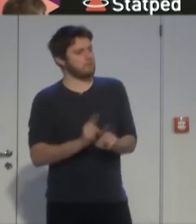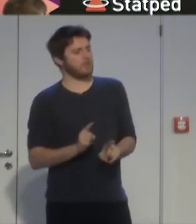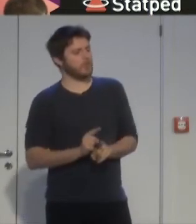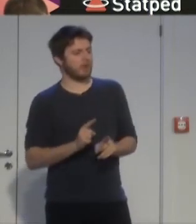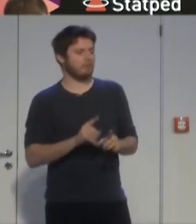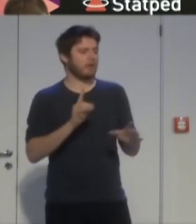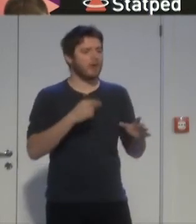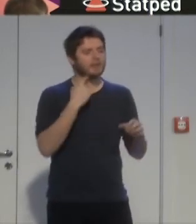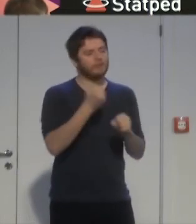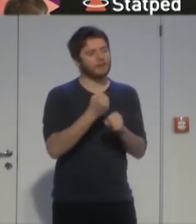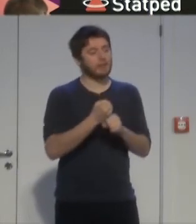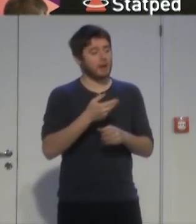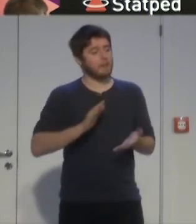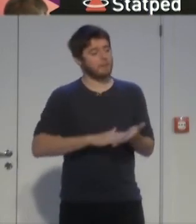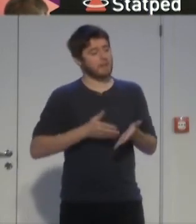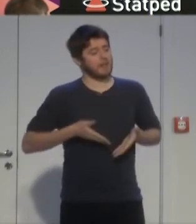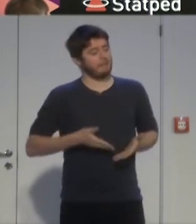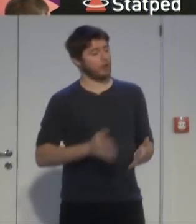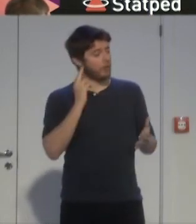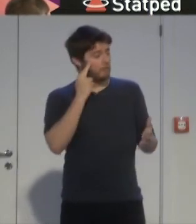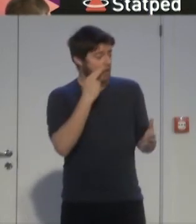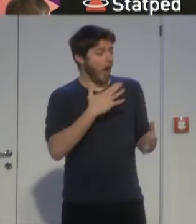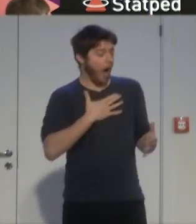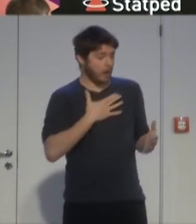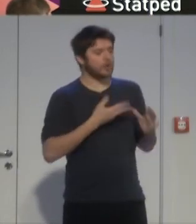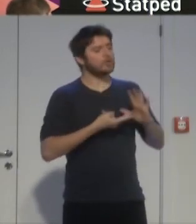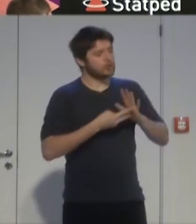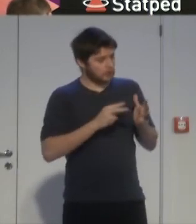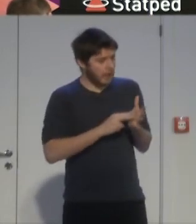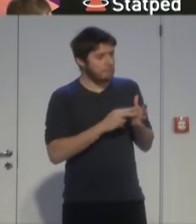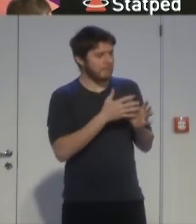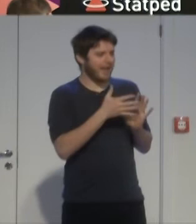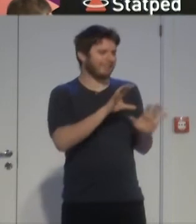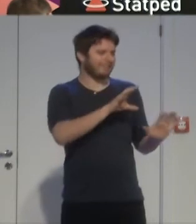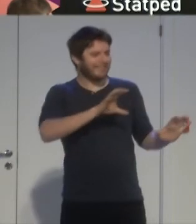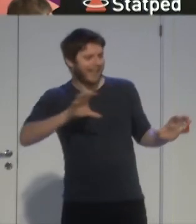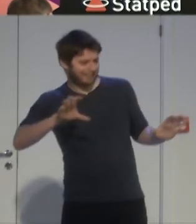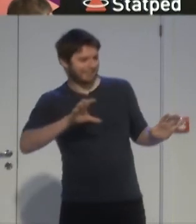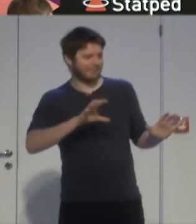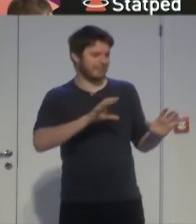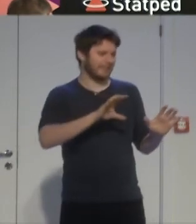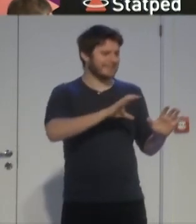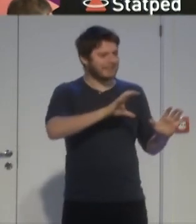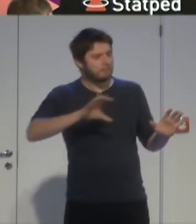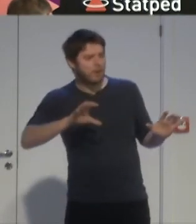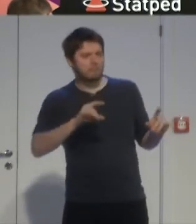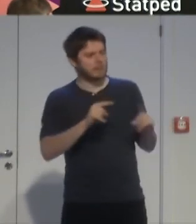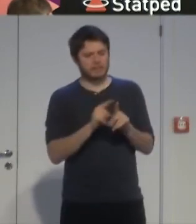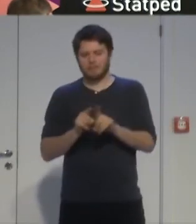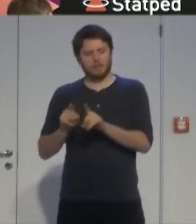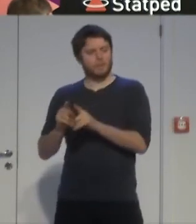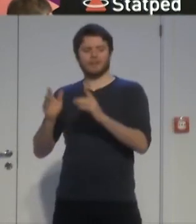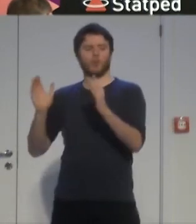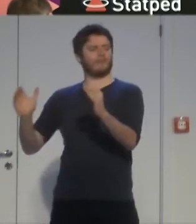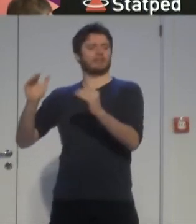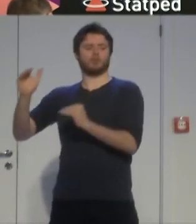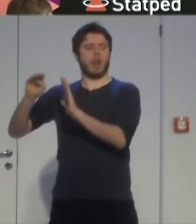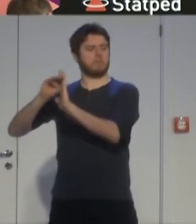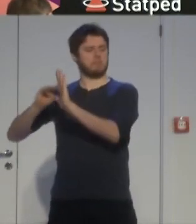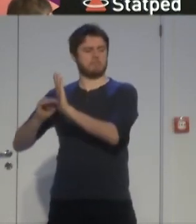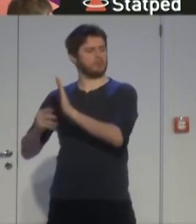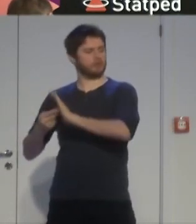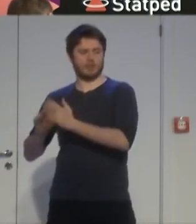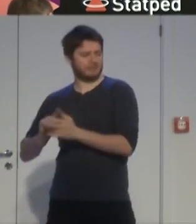also congenital deafblind have a system of signs, but not the same as the conventional system. But the system